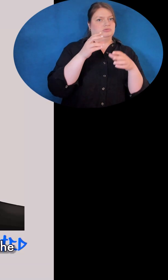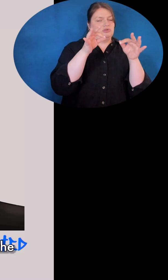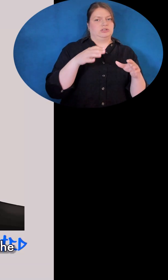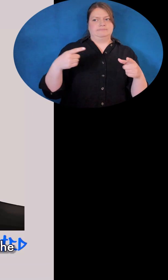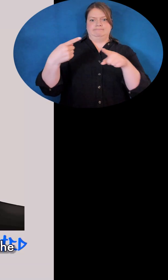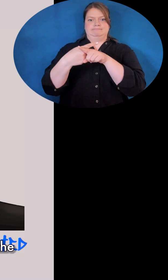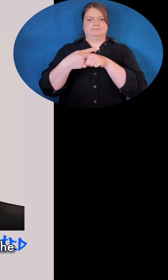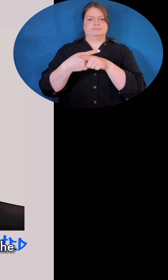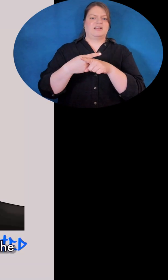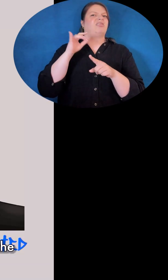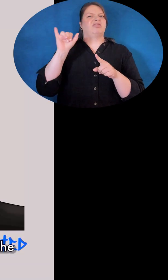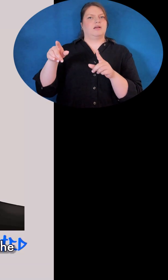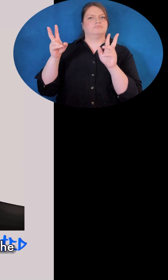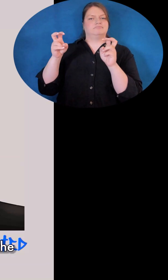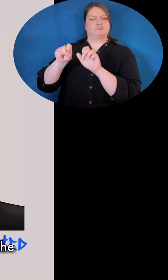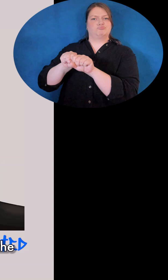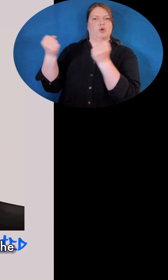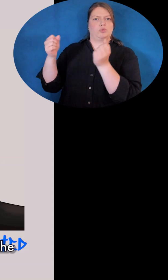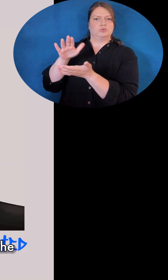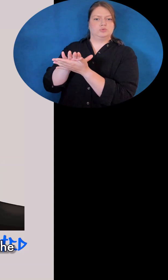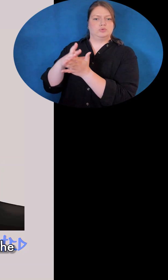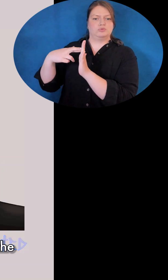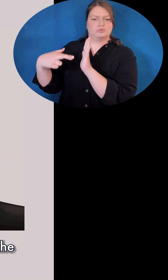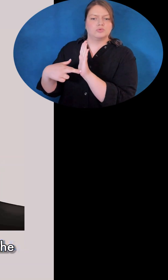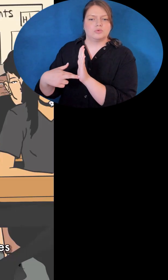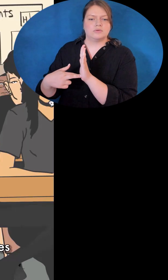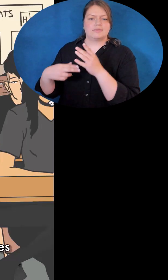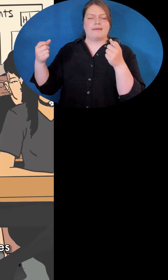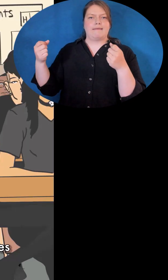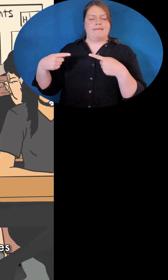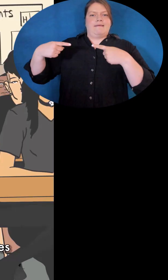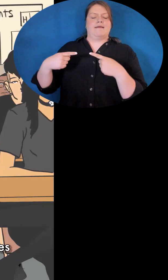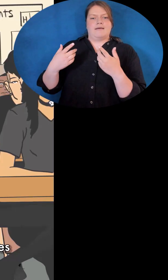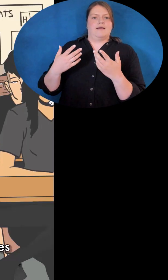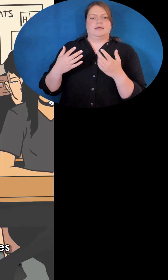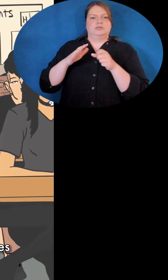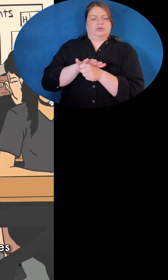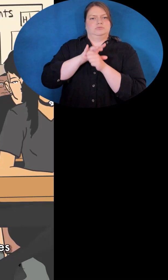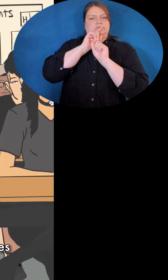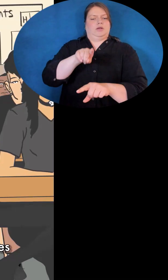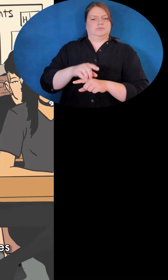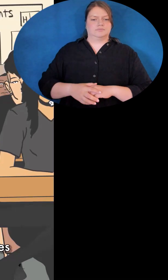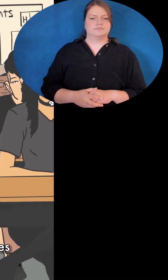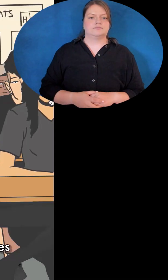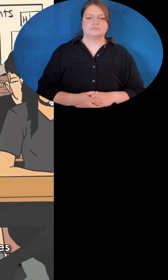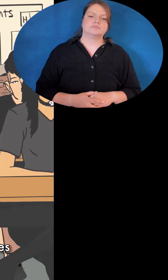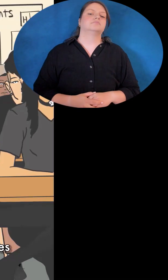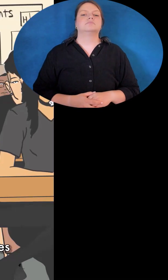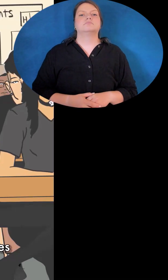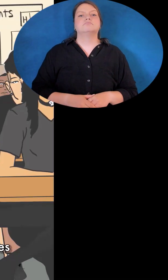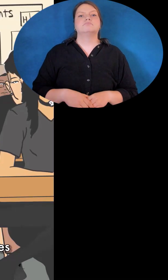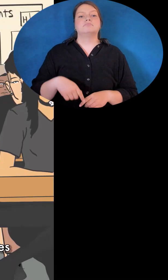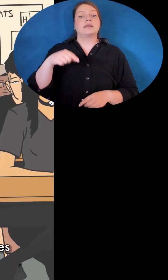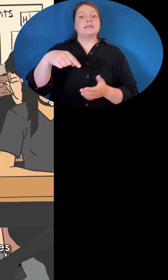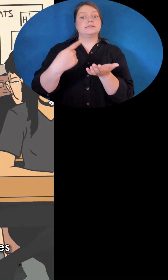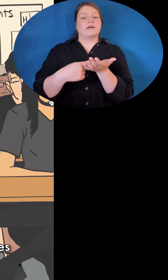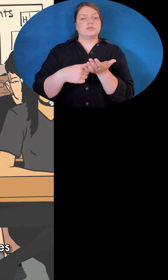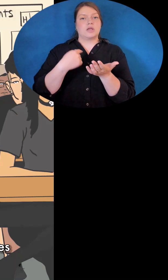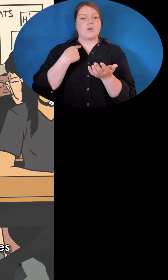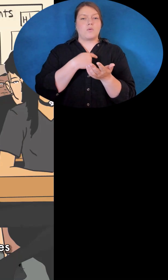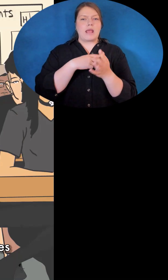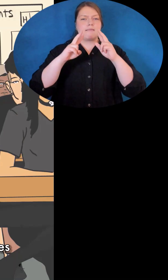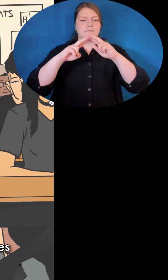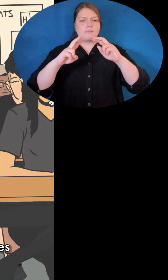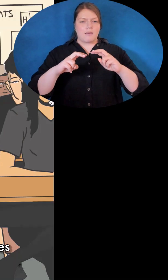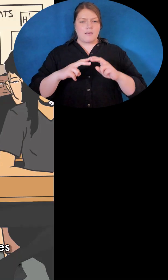school rules, which activated the stress response system. This conversation led us to hypothesize that